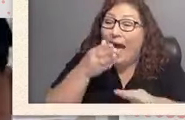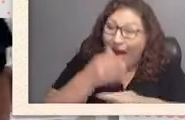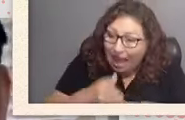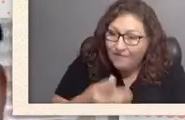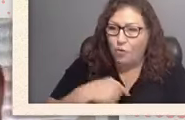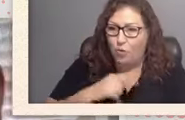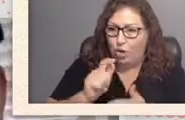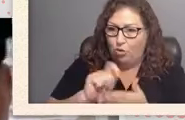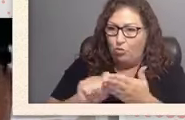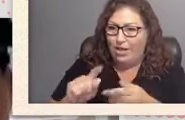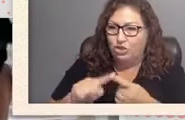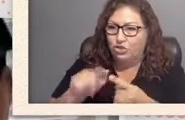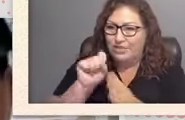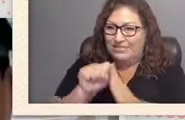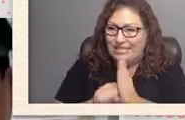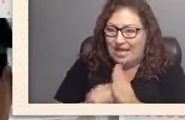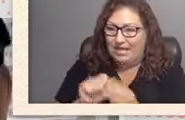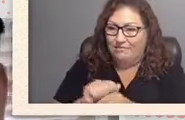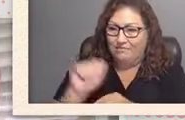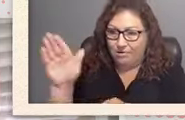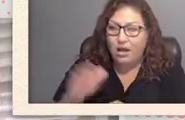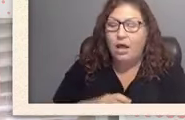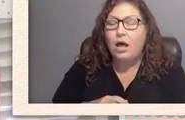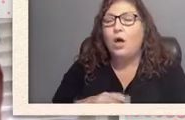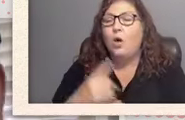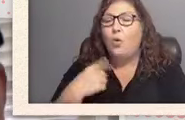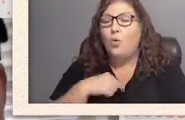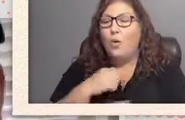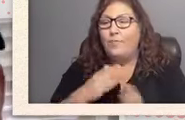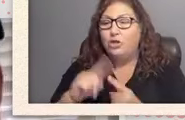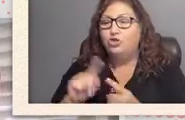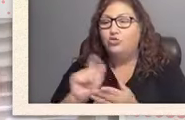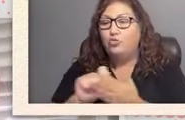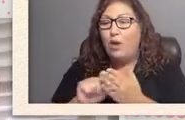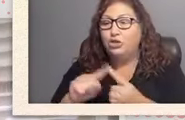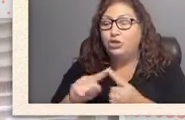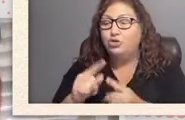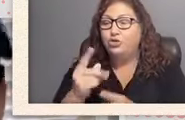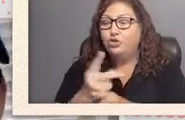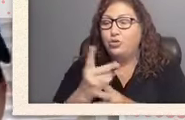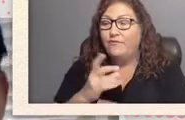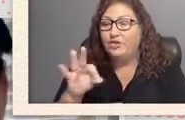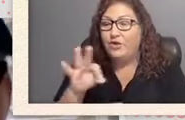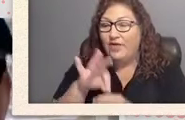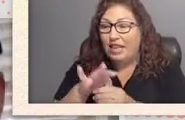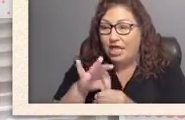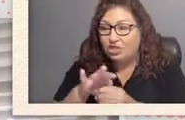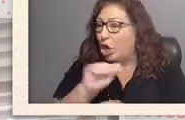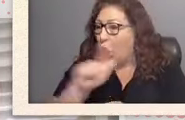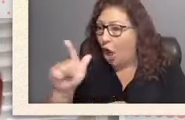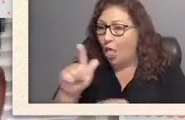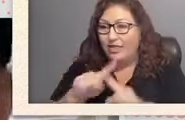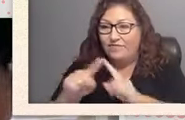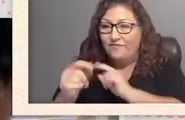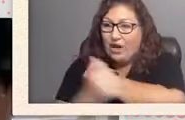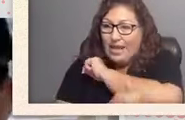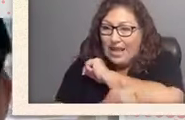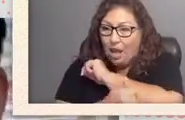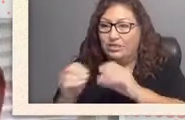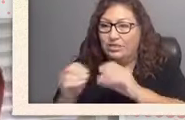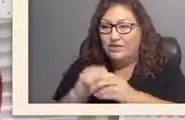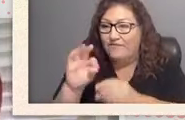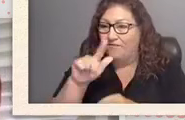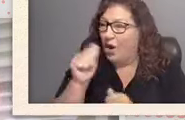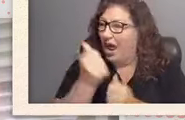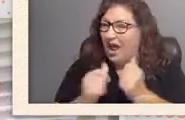state, which is write out to supervisors of election in all of the counties in Florida. So everywhere you are right